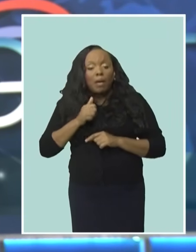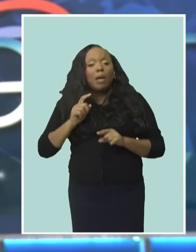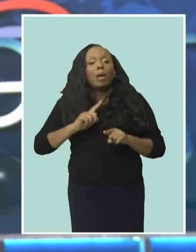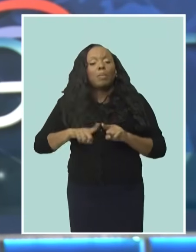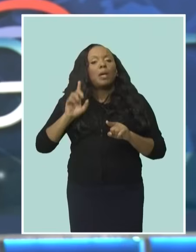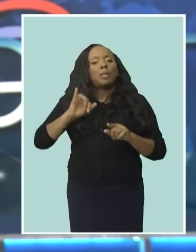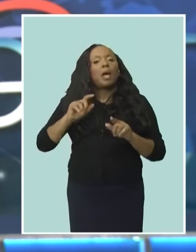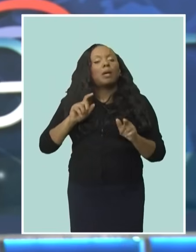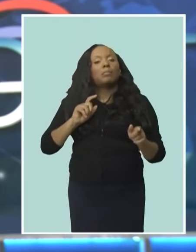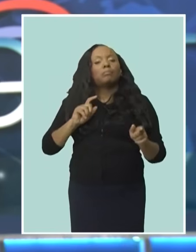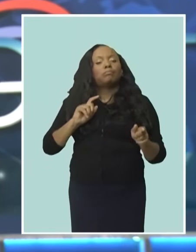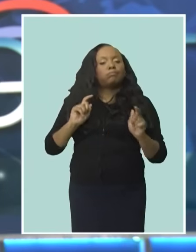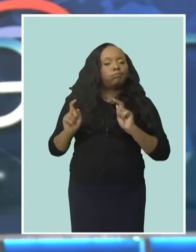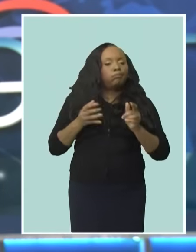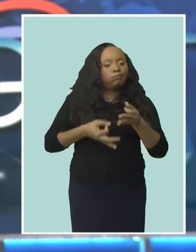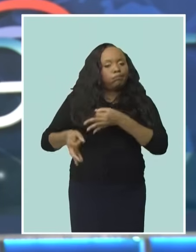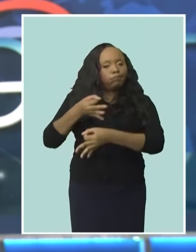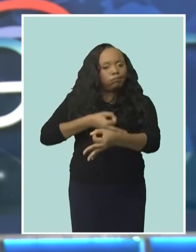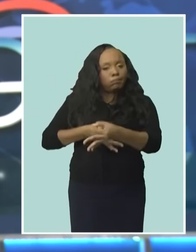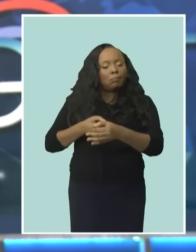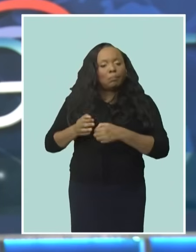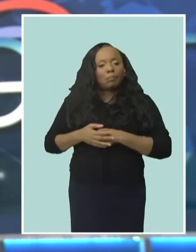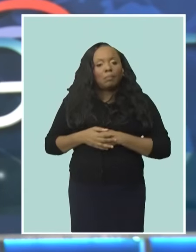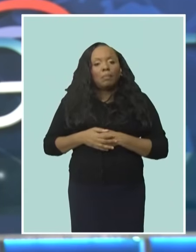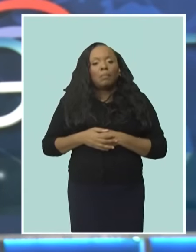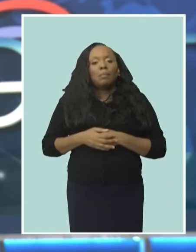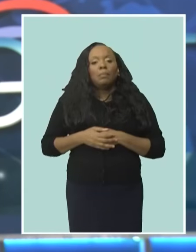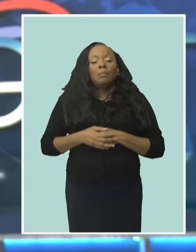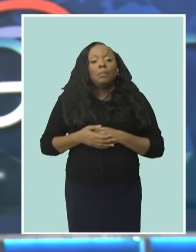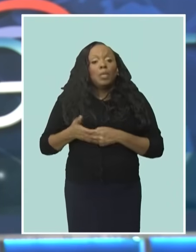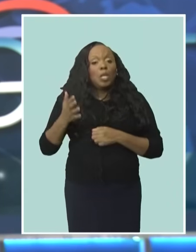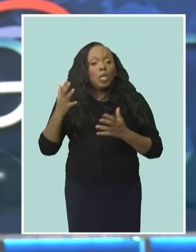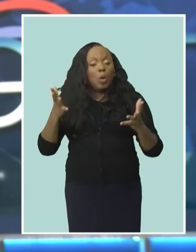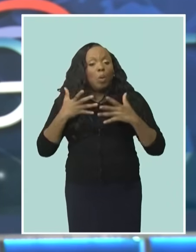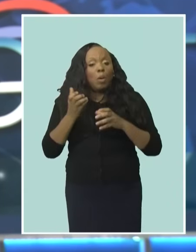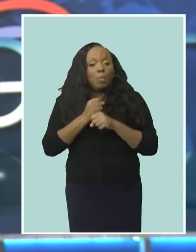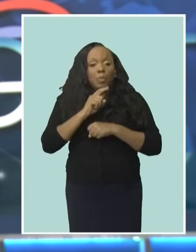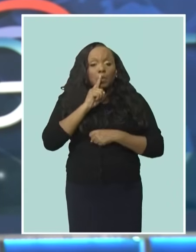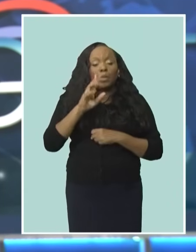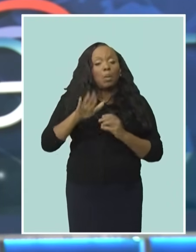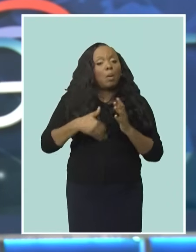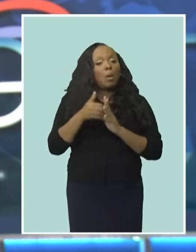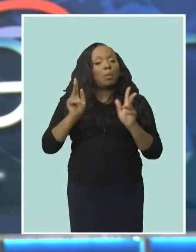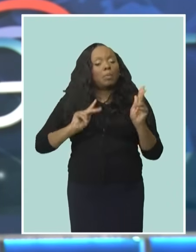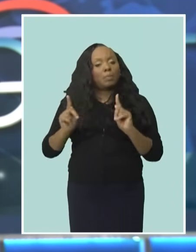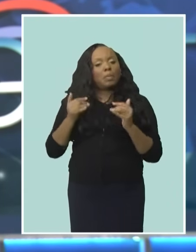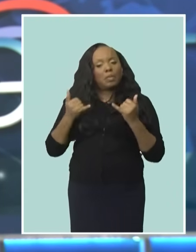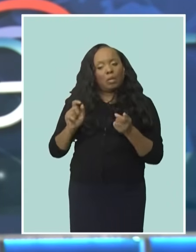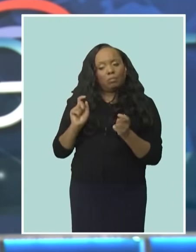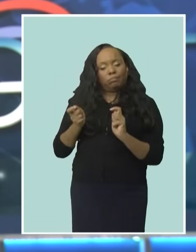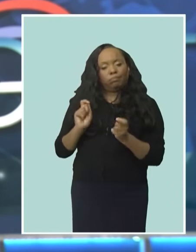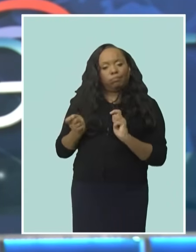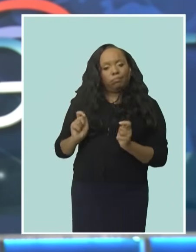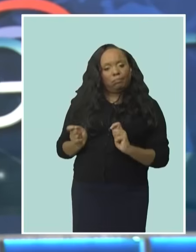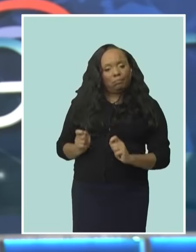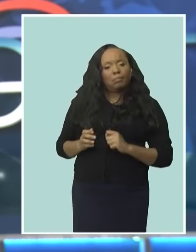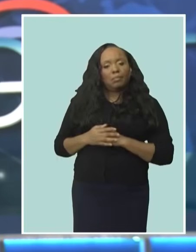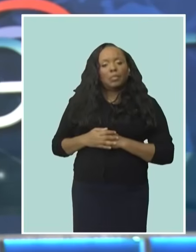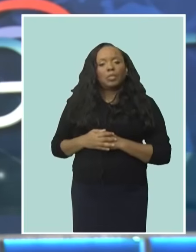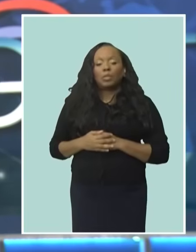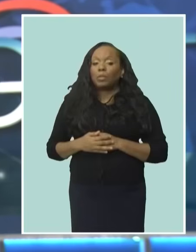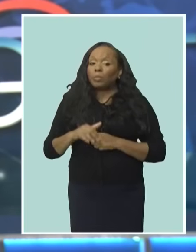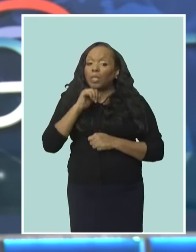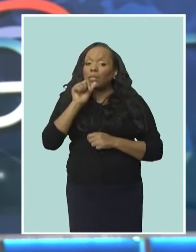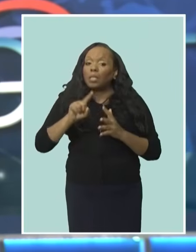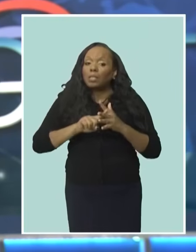and residents. According to the notice, the deferral aims to give all stakeholders in the industry time to make the necessary